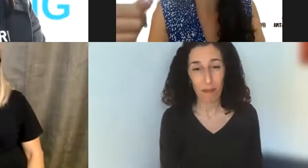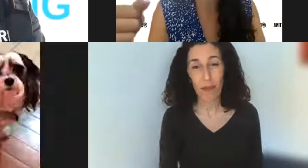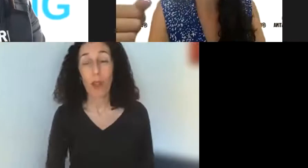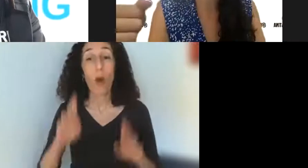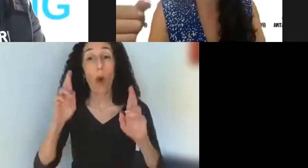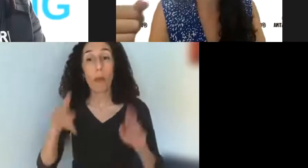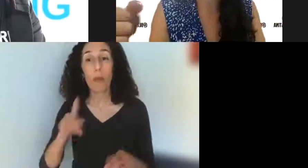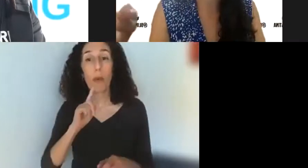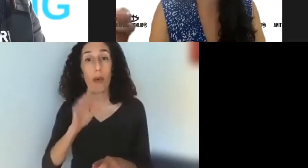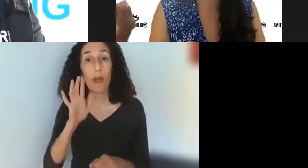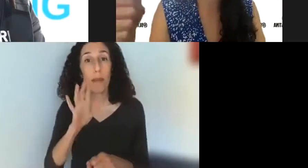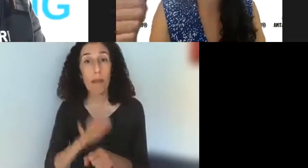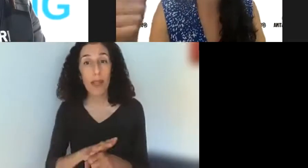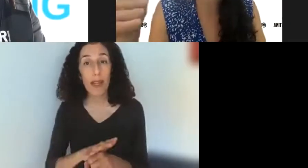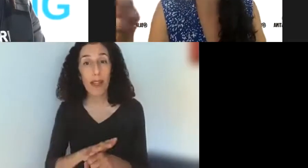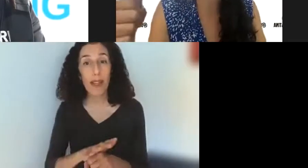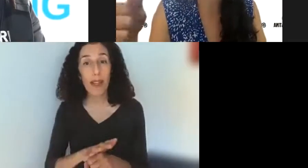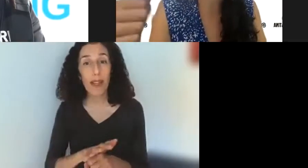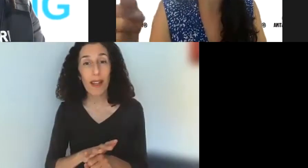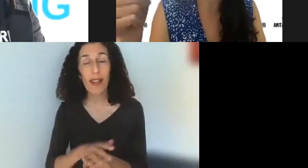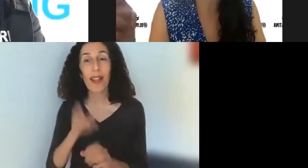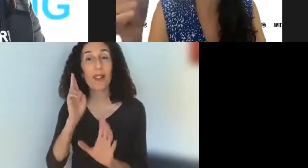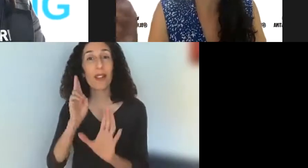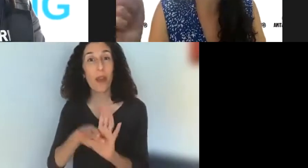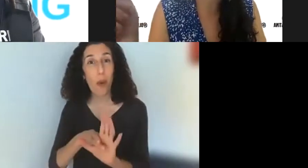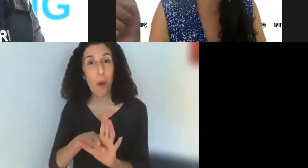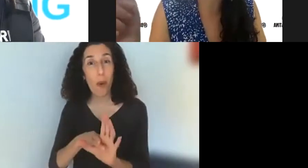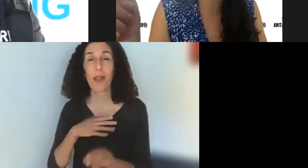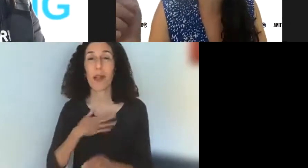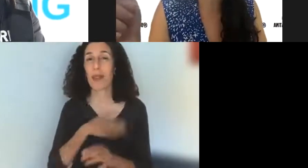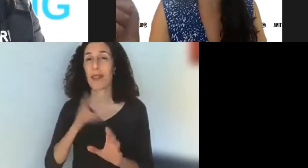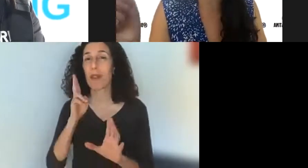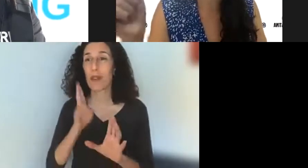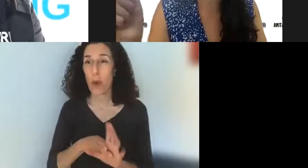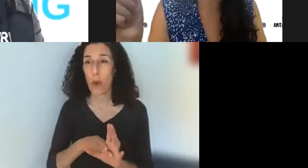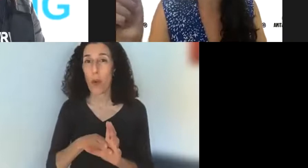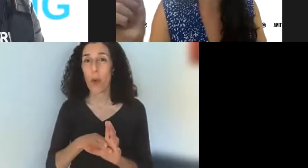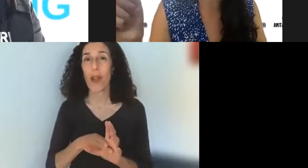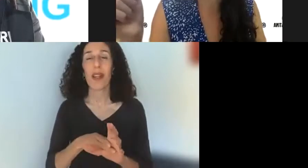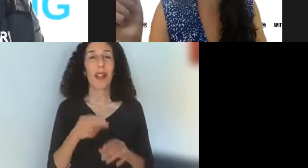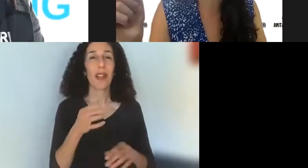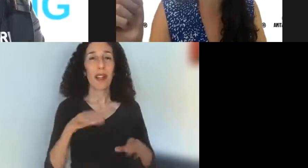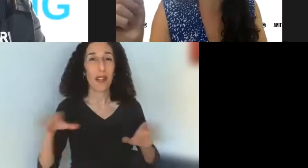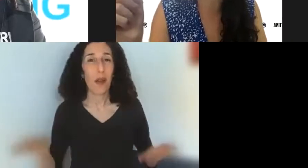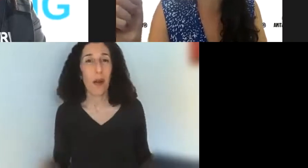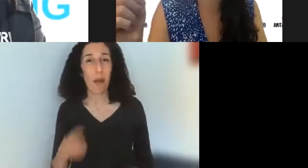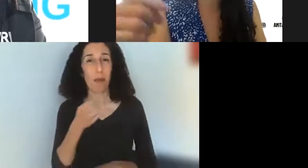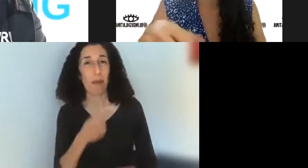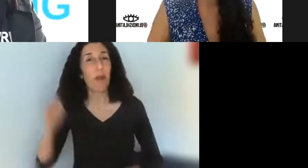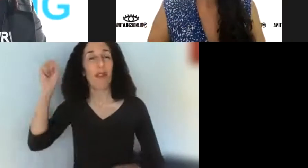join. I feel like we're signing people up. Join the movement. But yes, join the